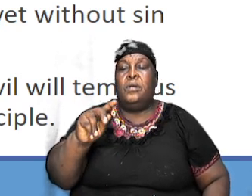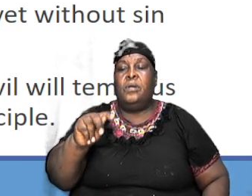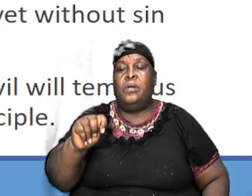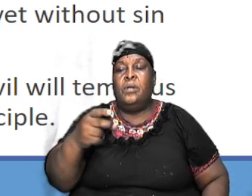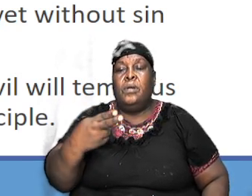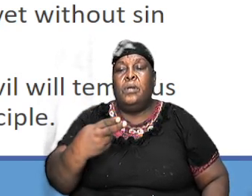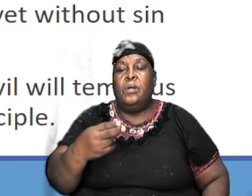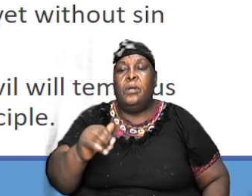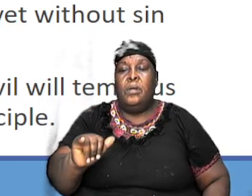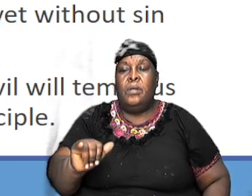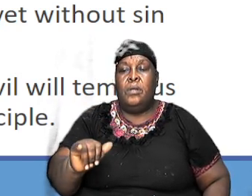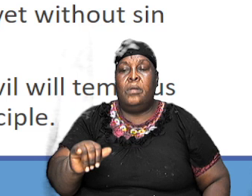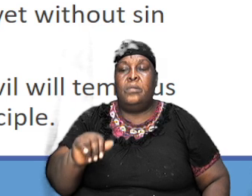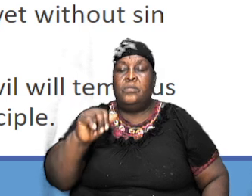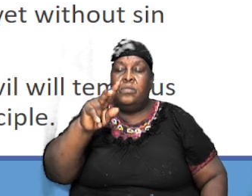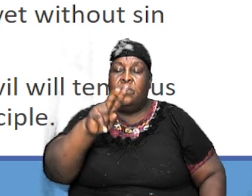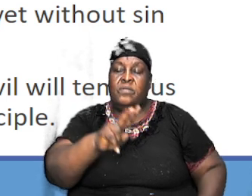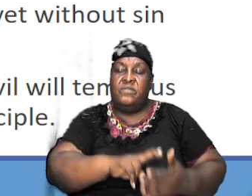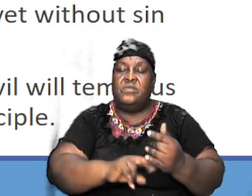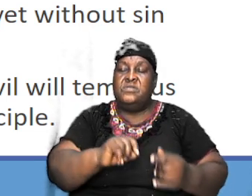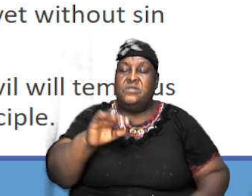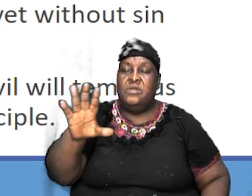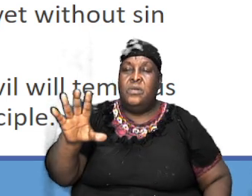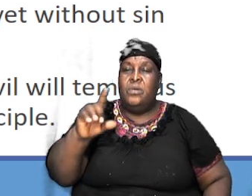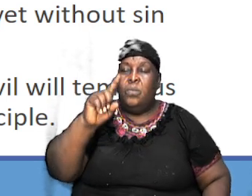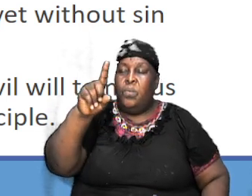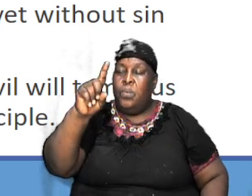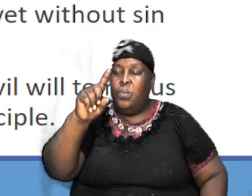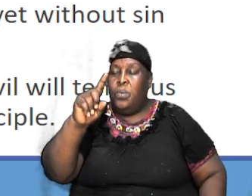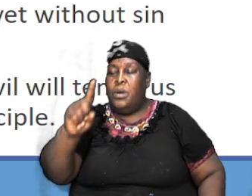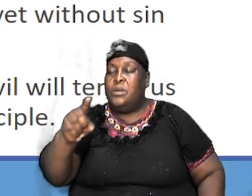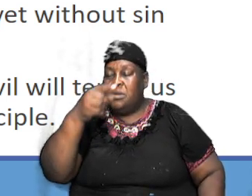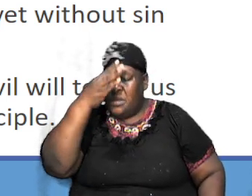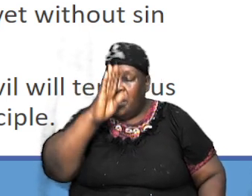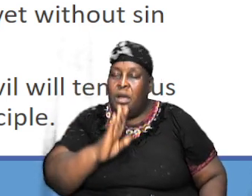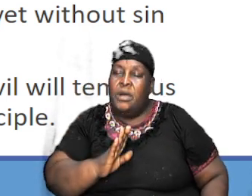1 Timothy 2 verse 5 says, for there is one God,